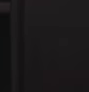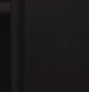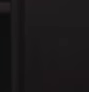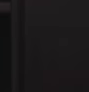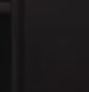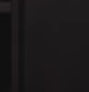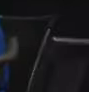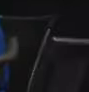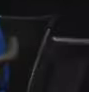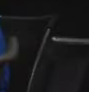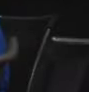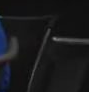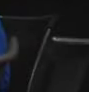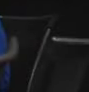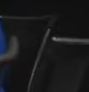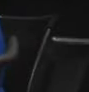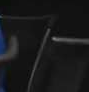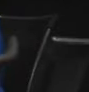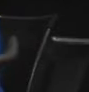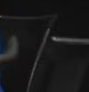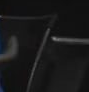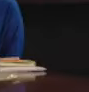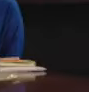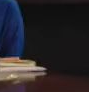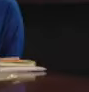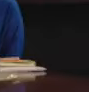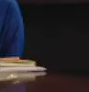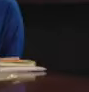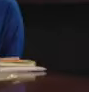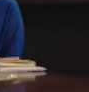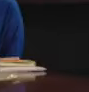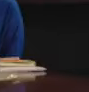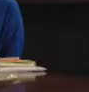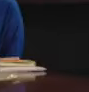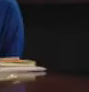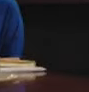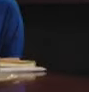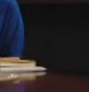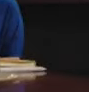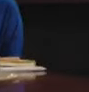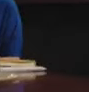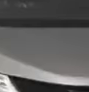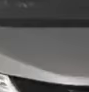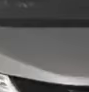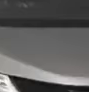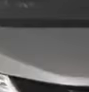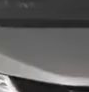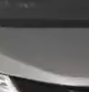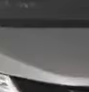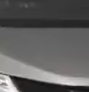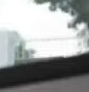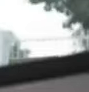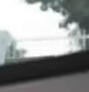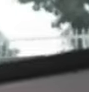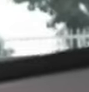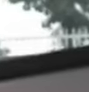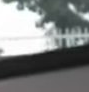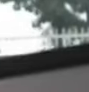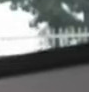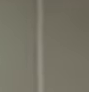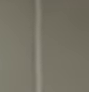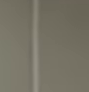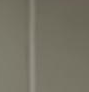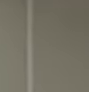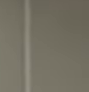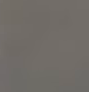we're stepping up to help make your dreams come true with Step Up Young Professionals. With Step Up Young Professionals, you get